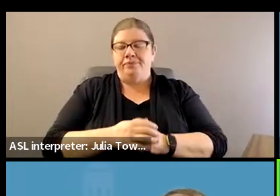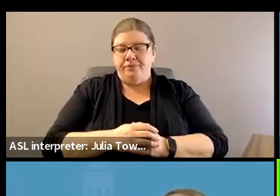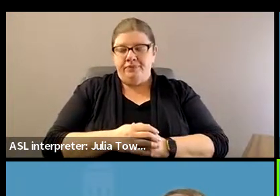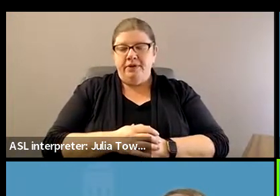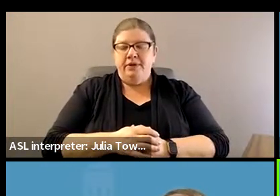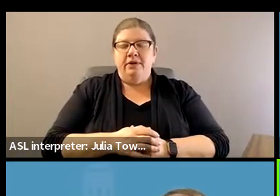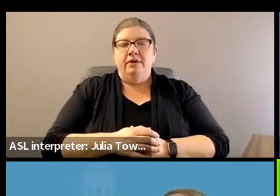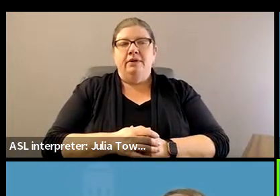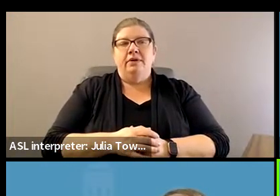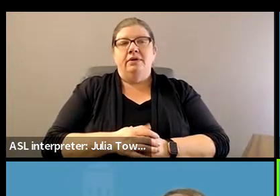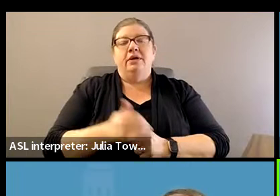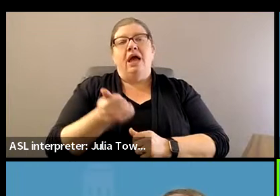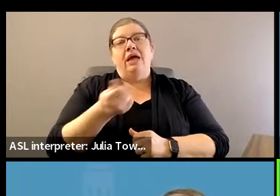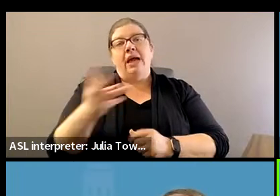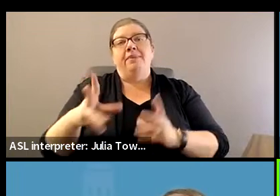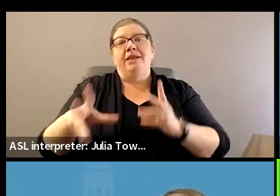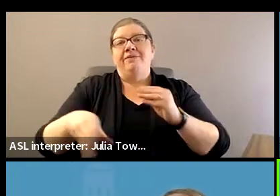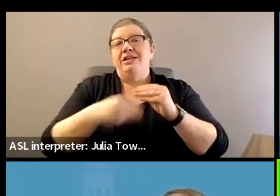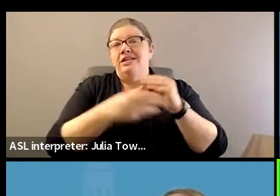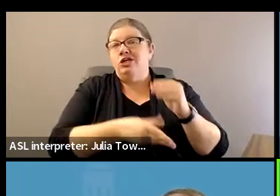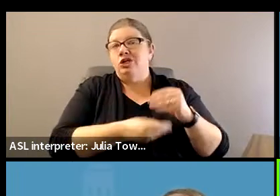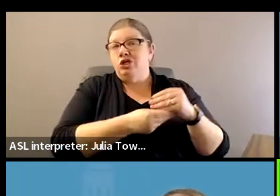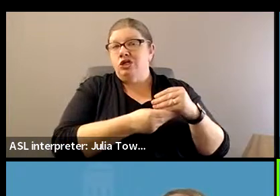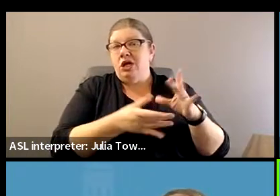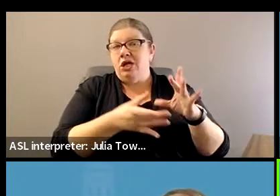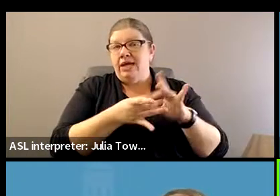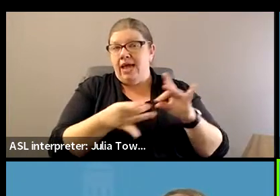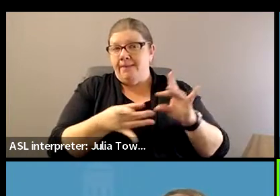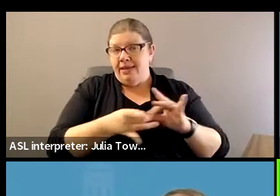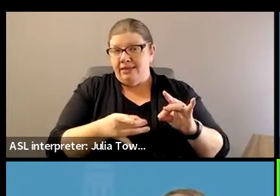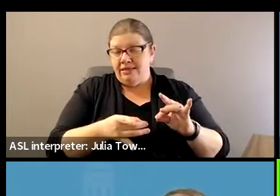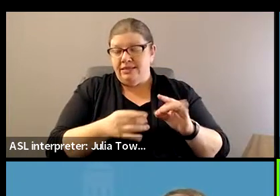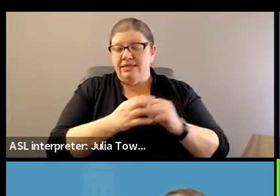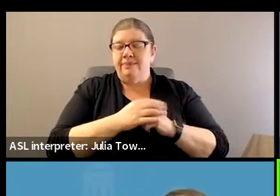A couple of additional comments.